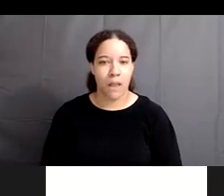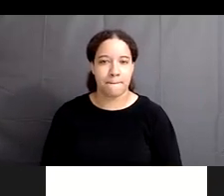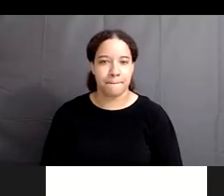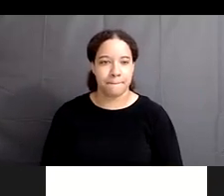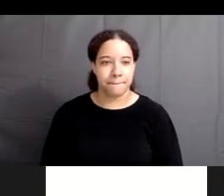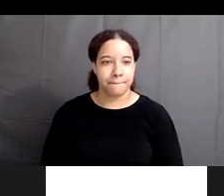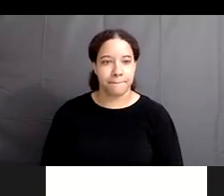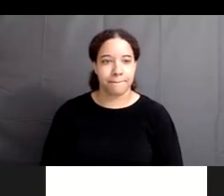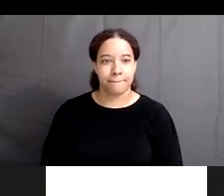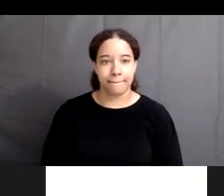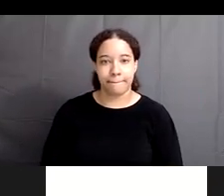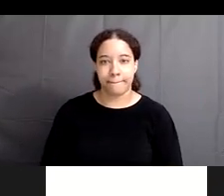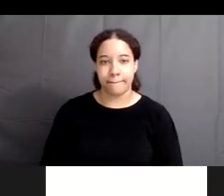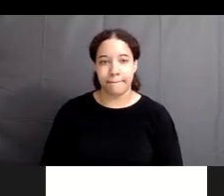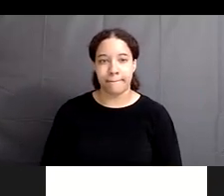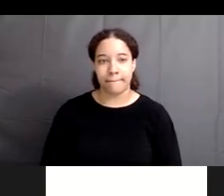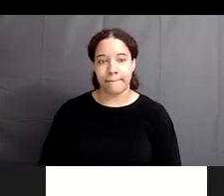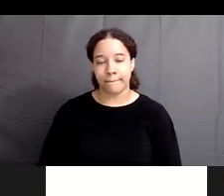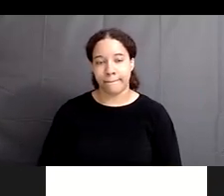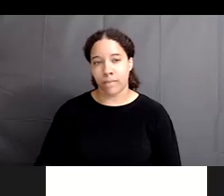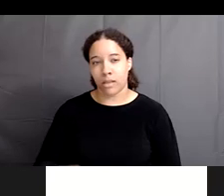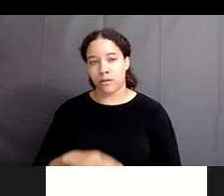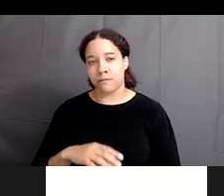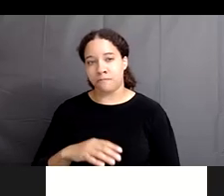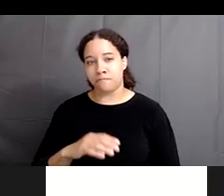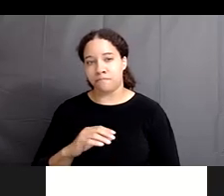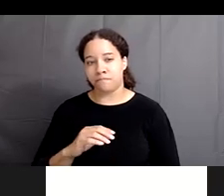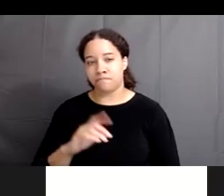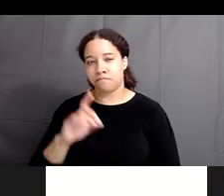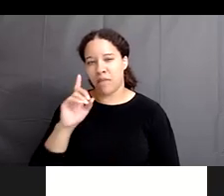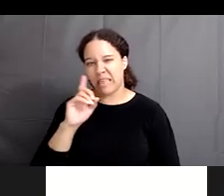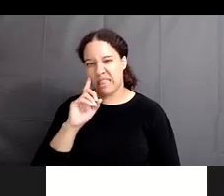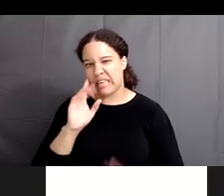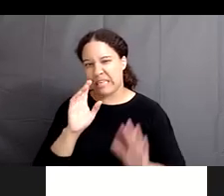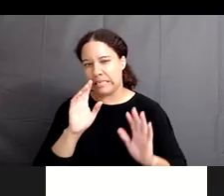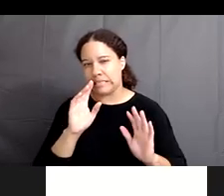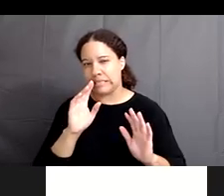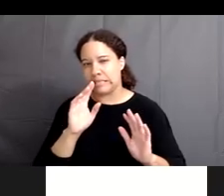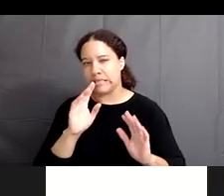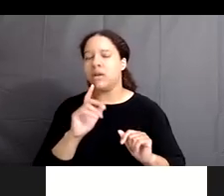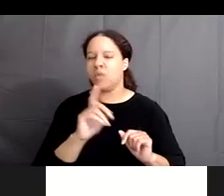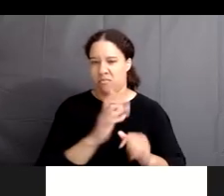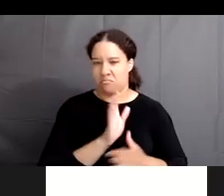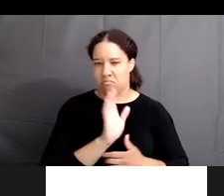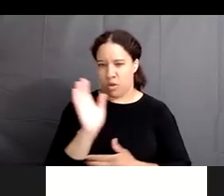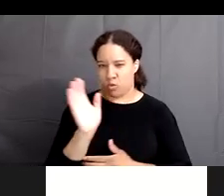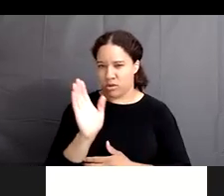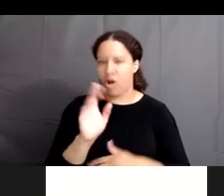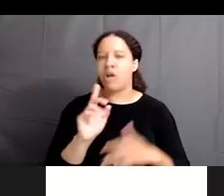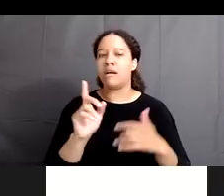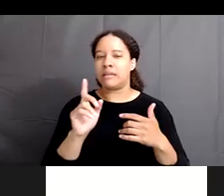So I don't think we're actually gonna talk about this one, and then I'm gonna pause and introduce you to my very good